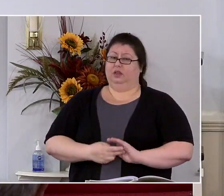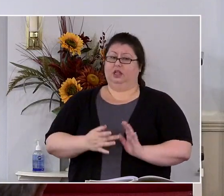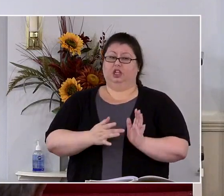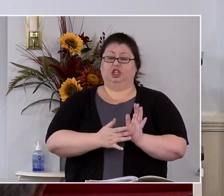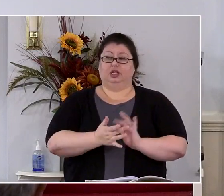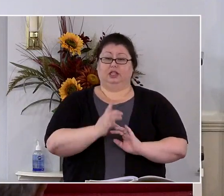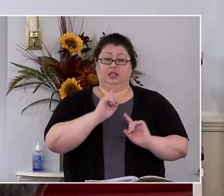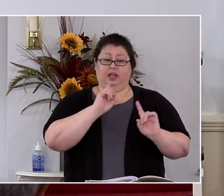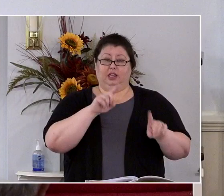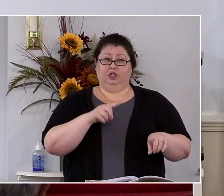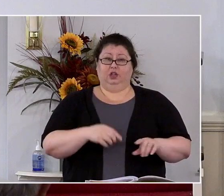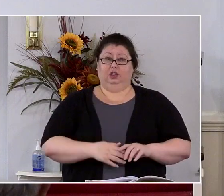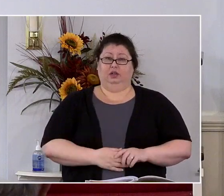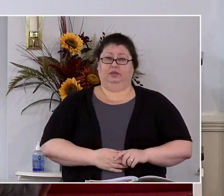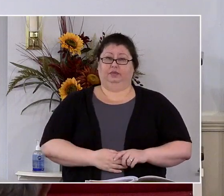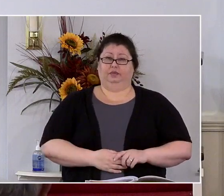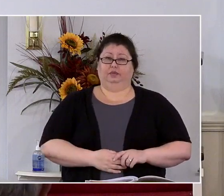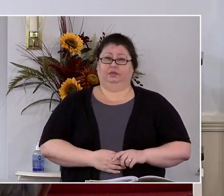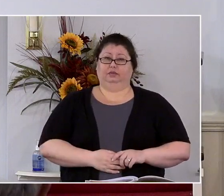Jesus answered them,